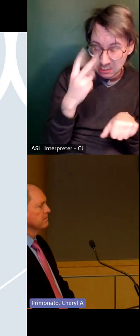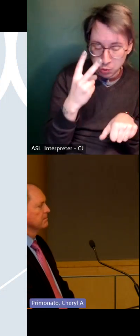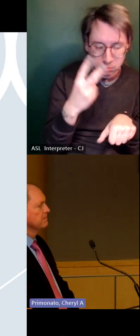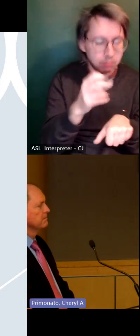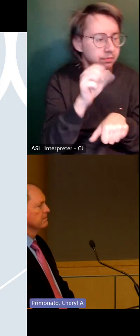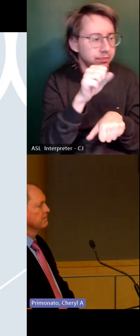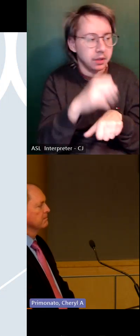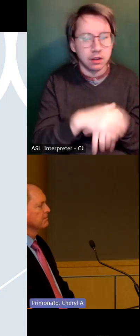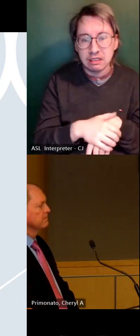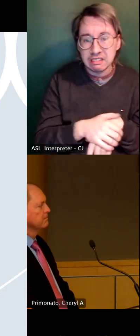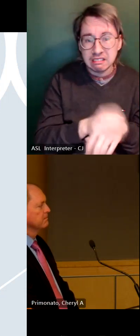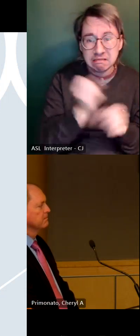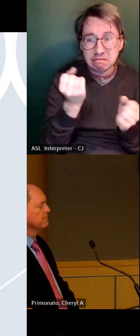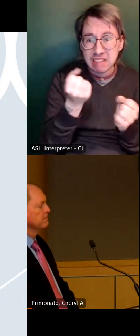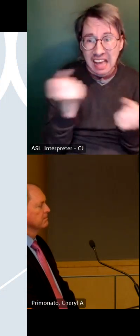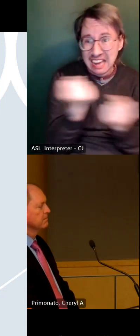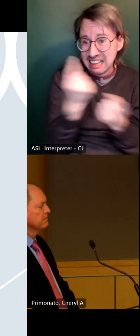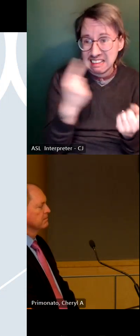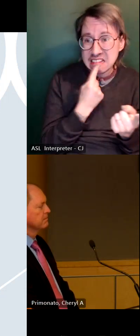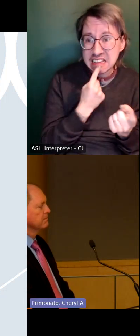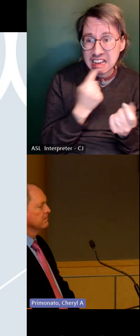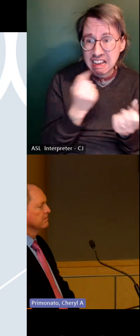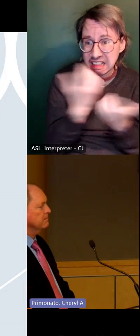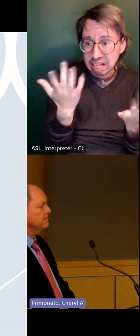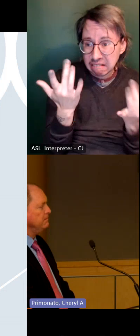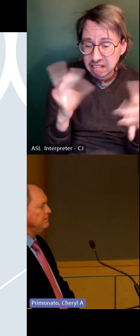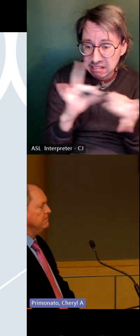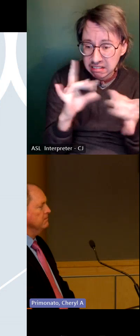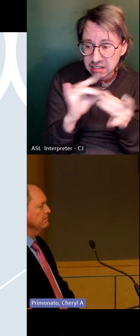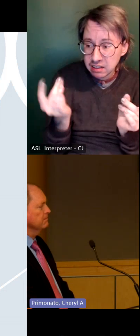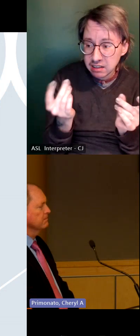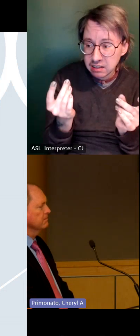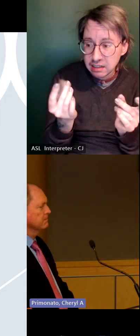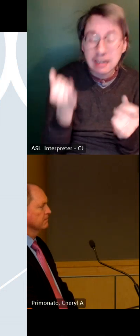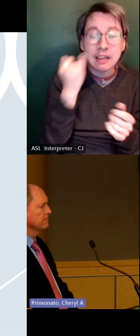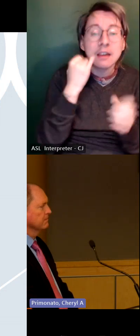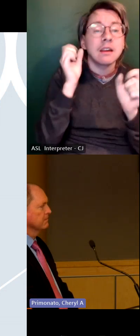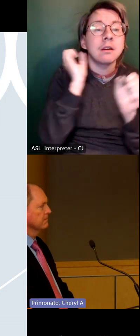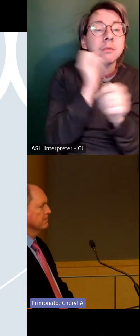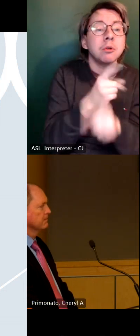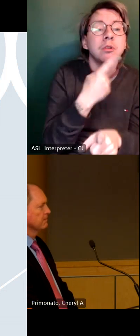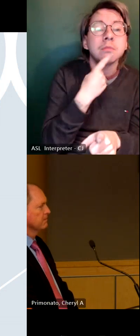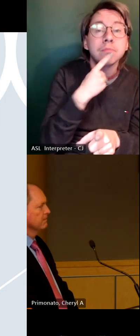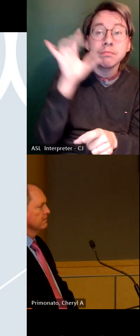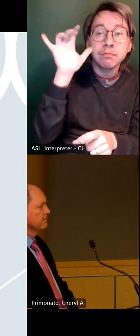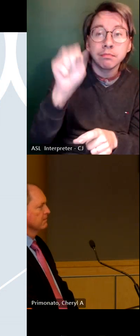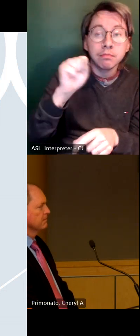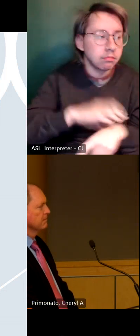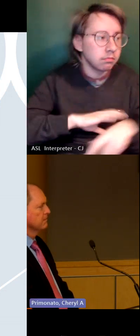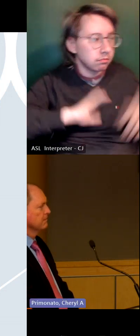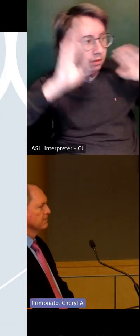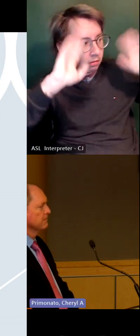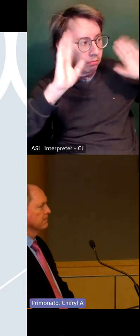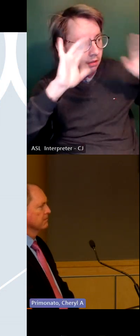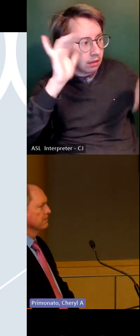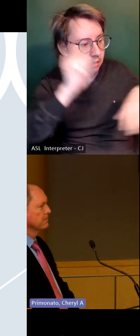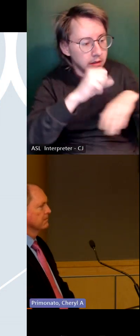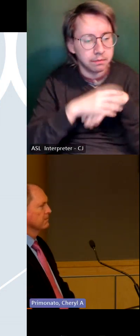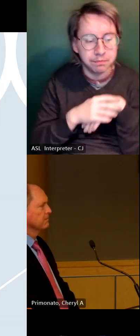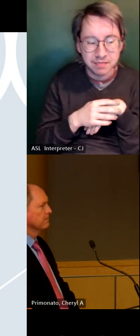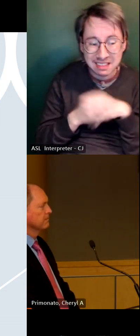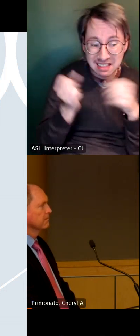Any discussion? All in favor, please say aye. Aye. Any Aye.